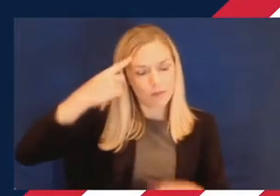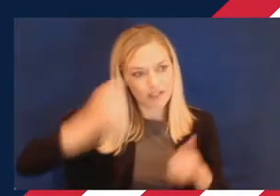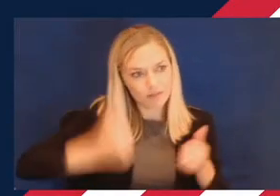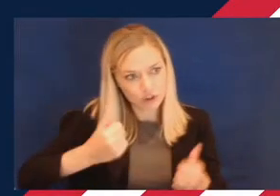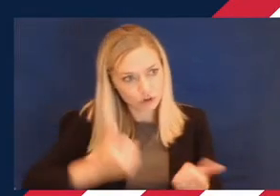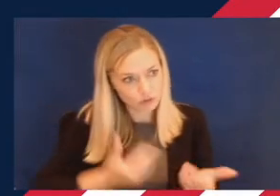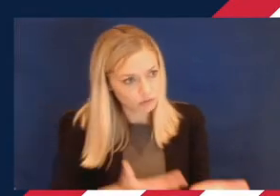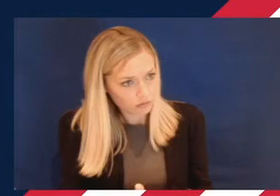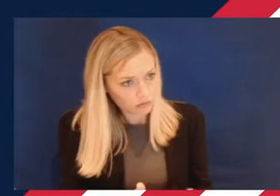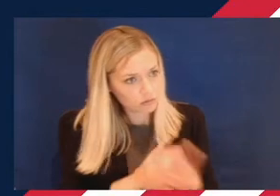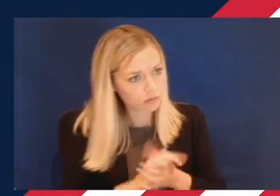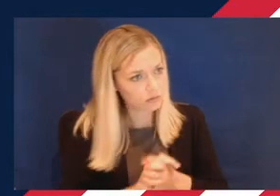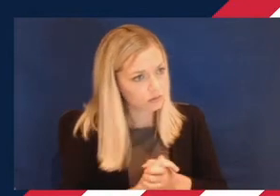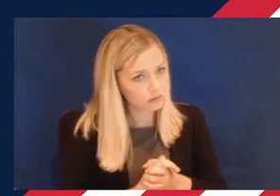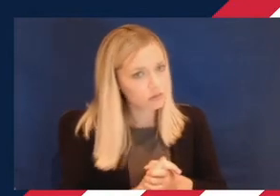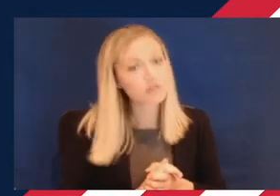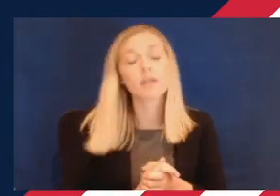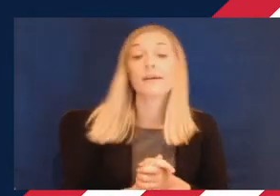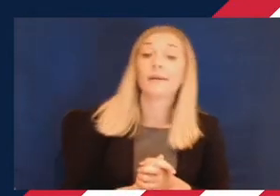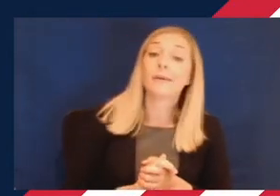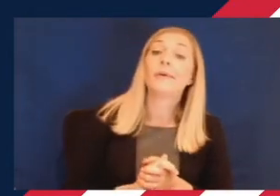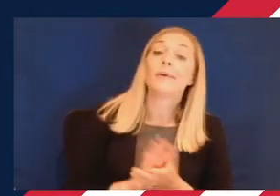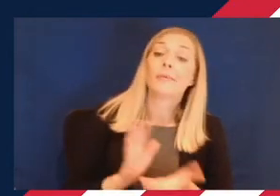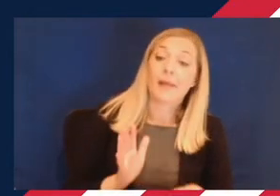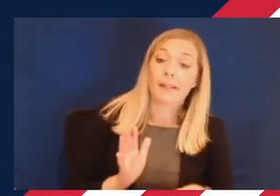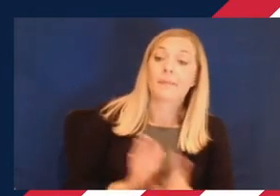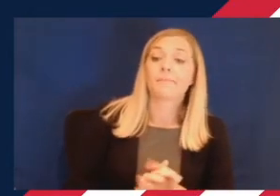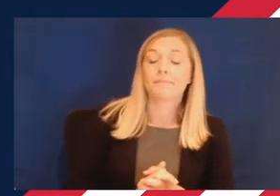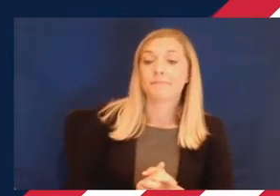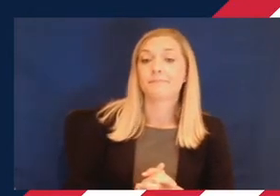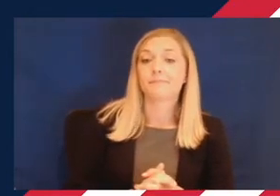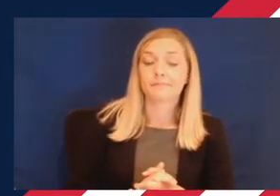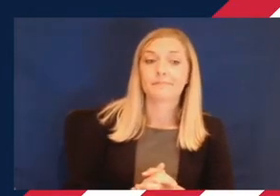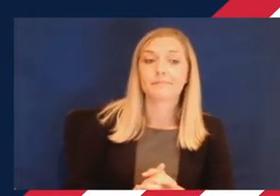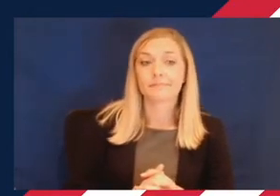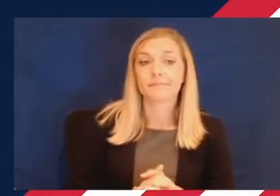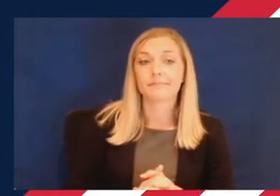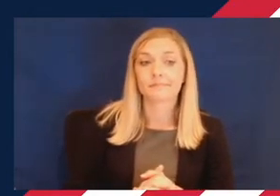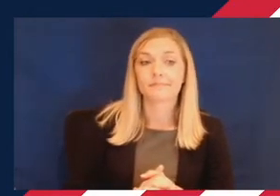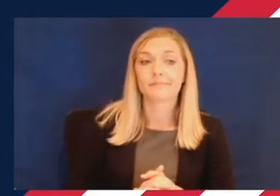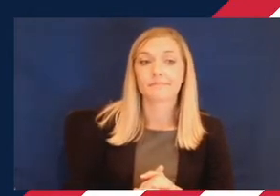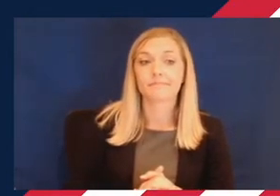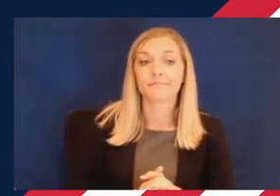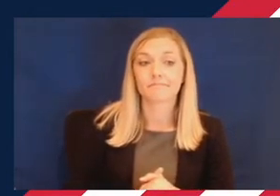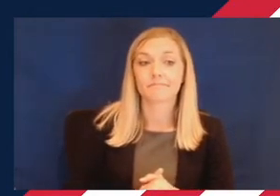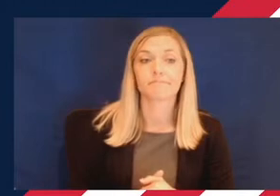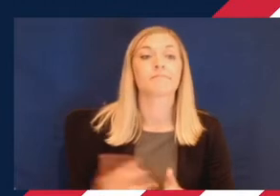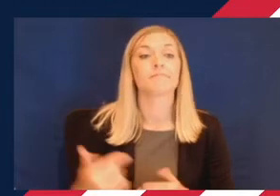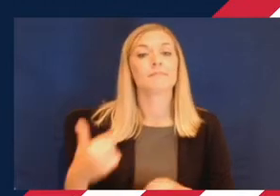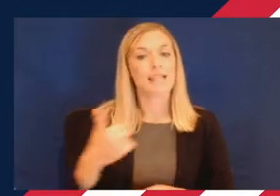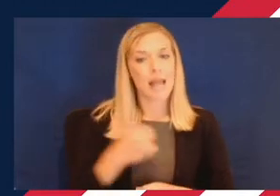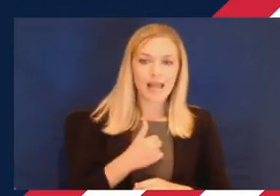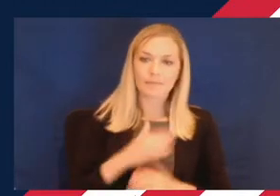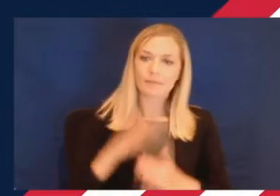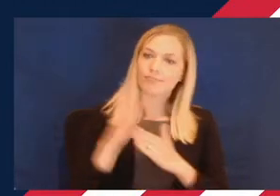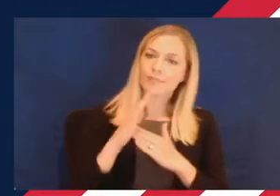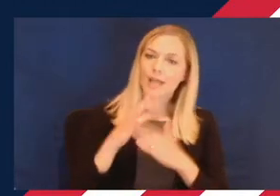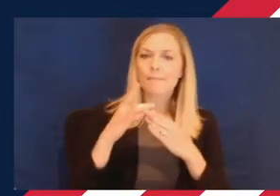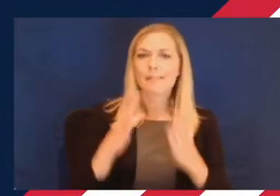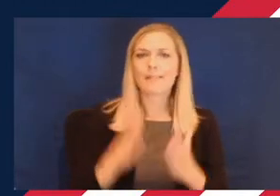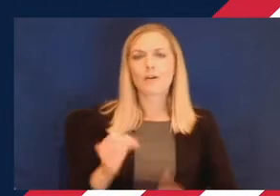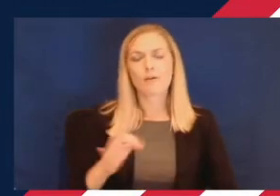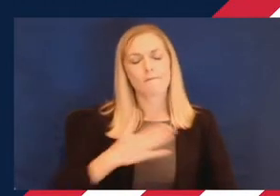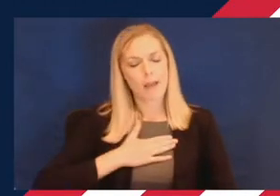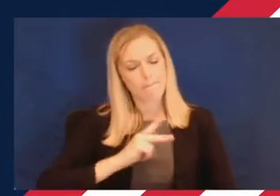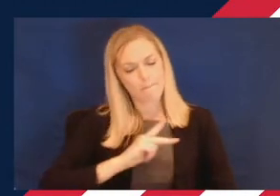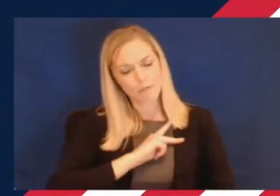Well, you know, I am the top leader of my personal government. That's the way I look at it, right?